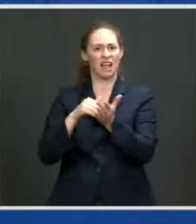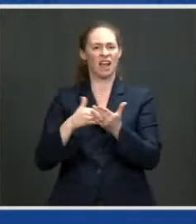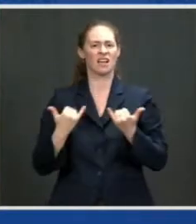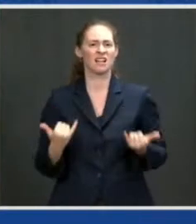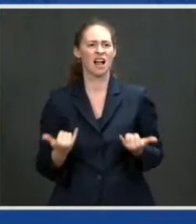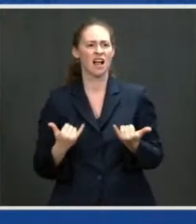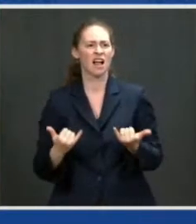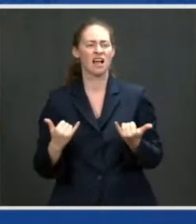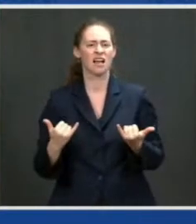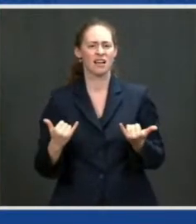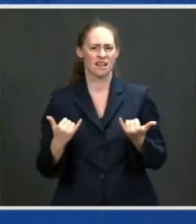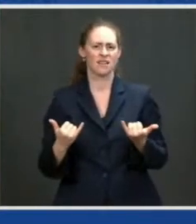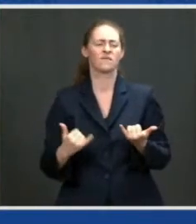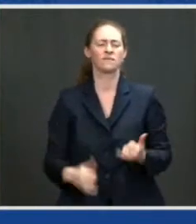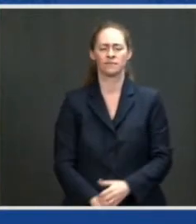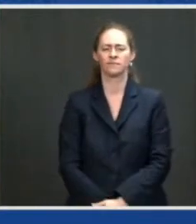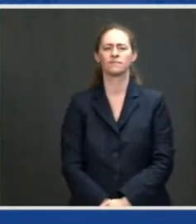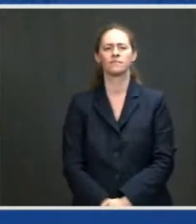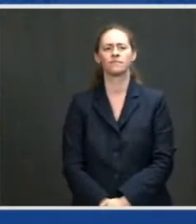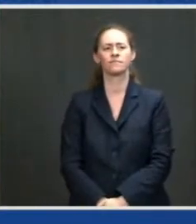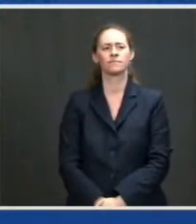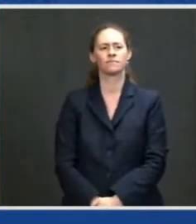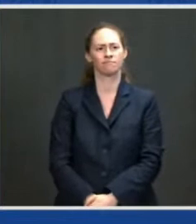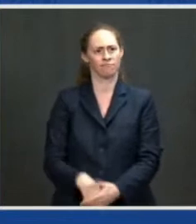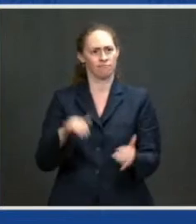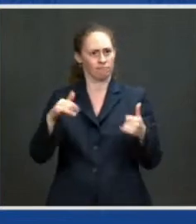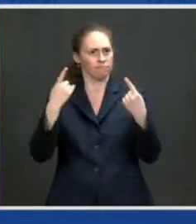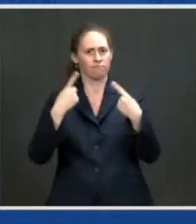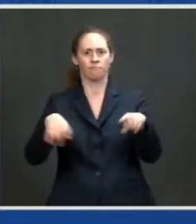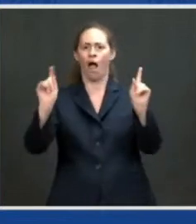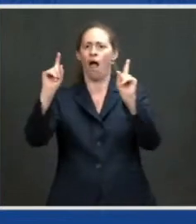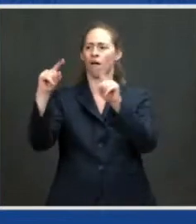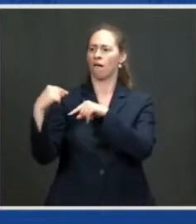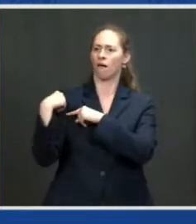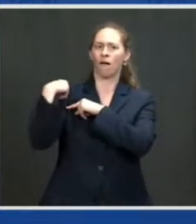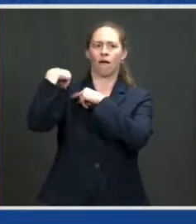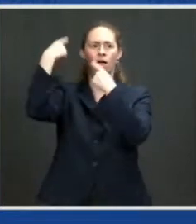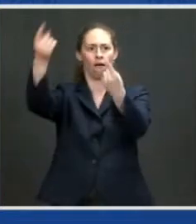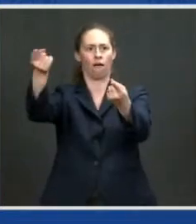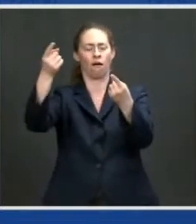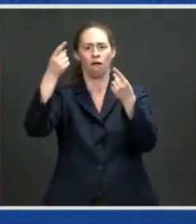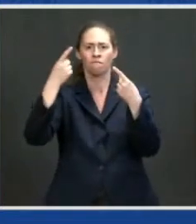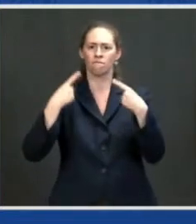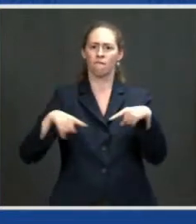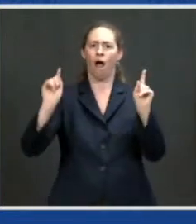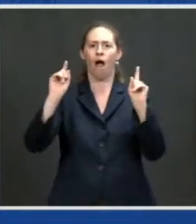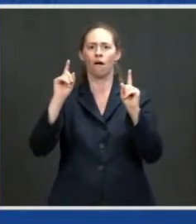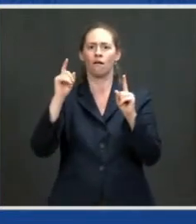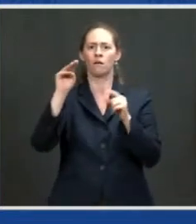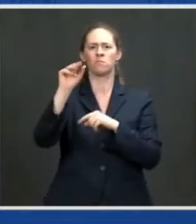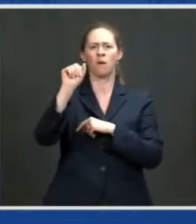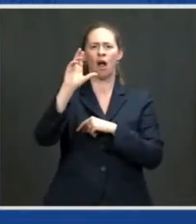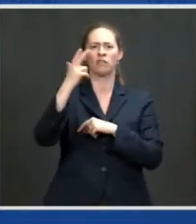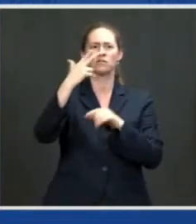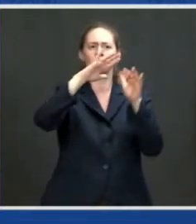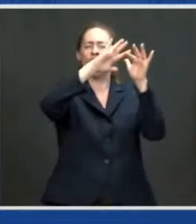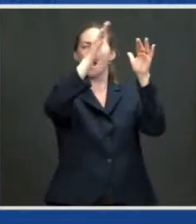we're at the lowest level we've seen since March 2020, when the pandemic first